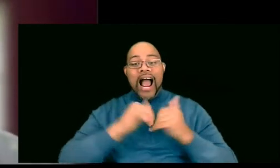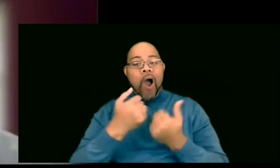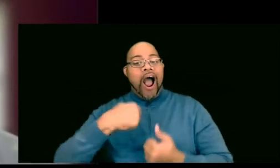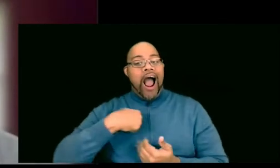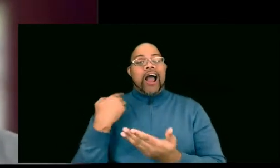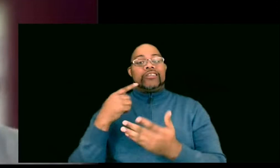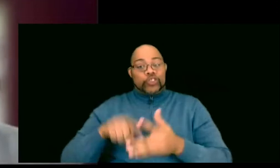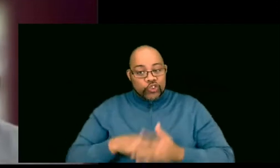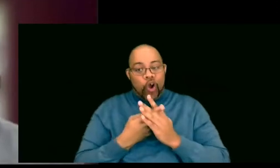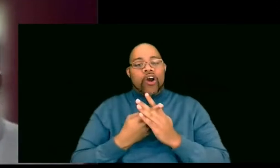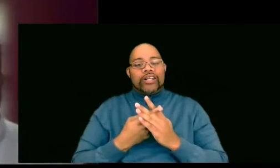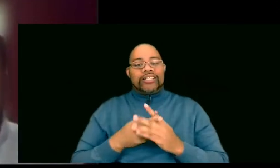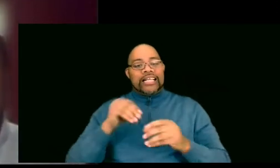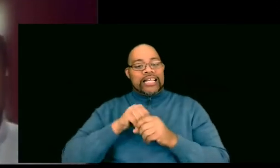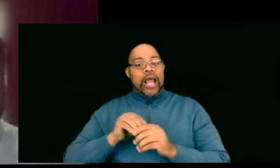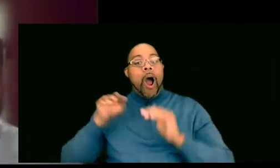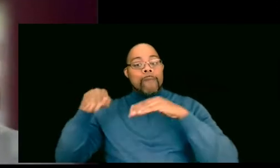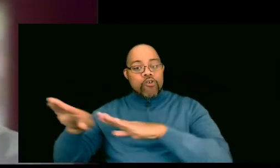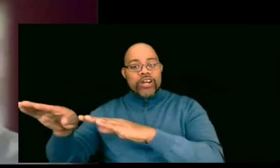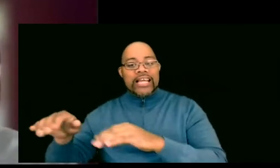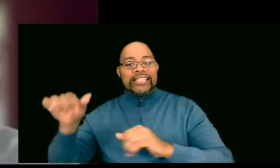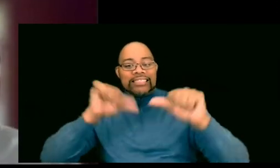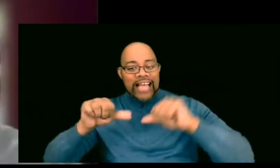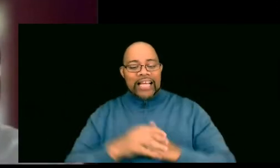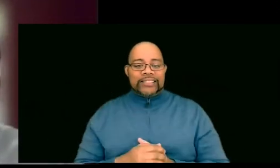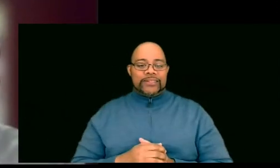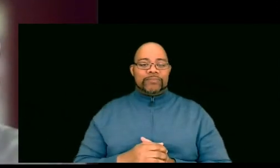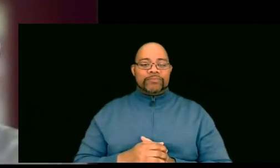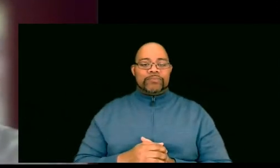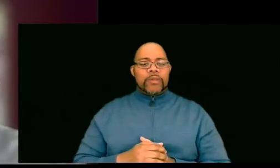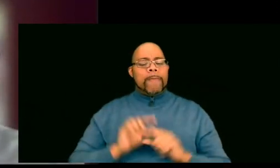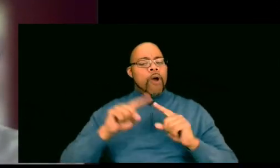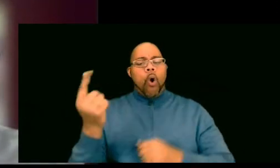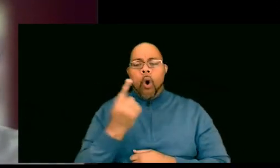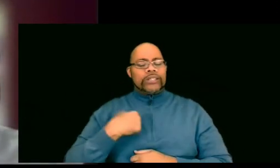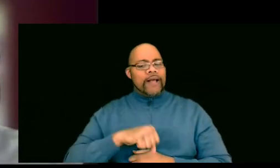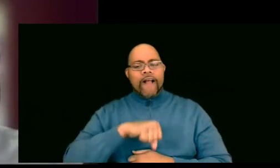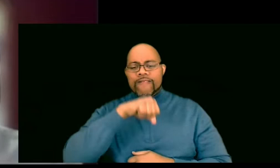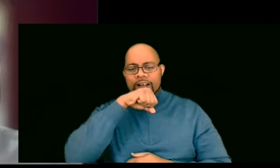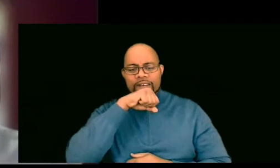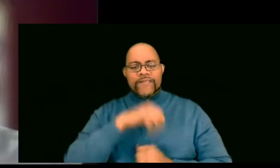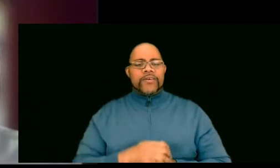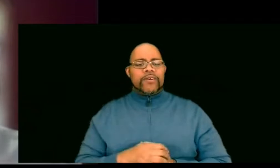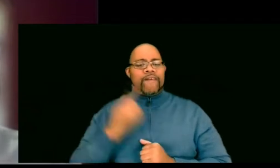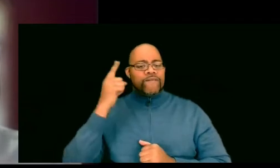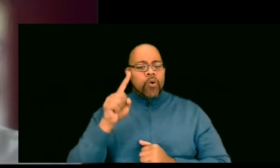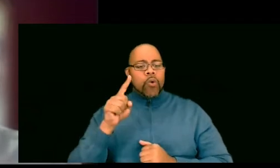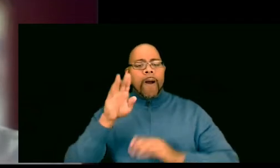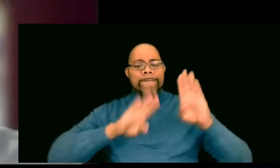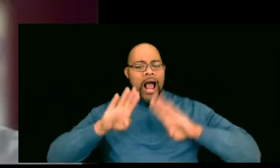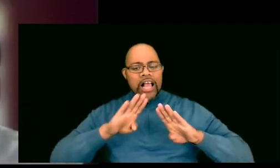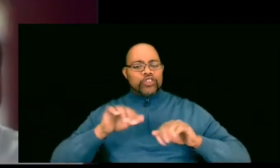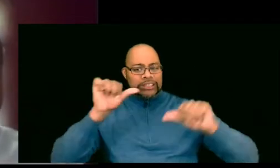part of how I got started in marine science, but have always had a love for